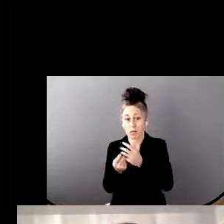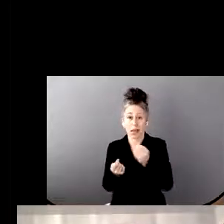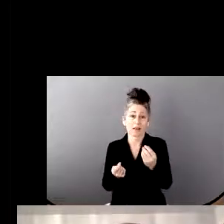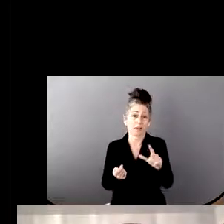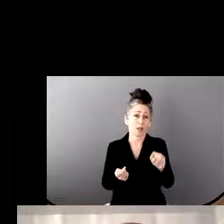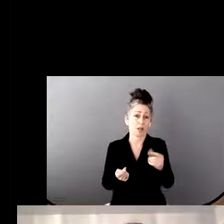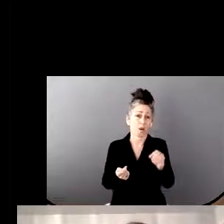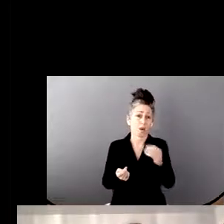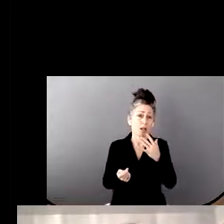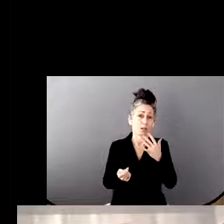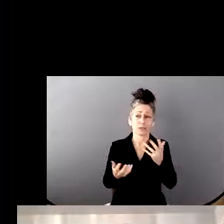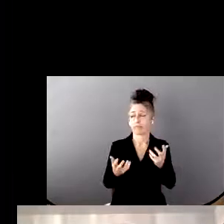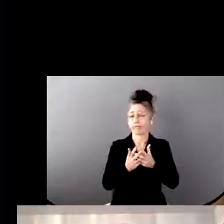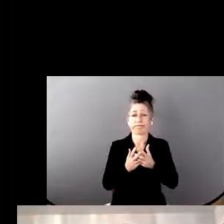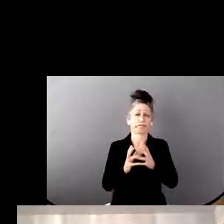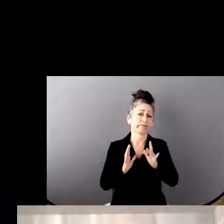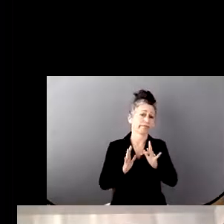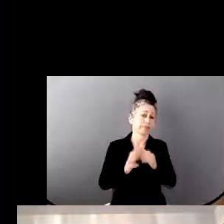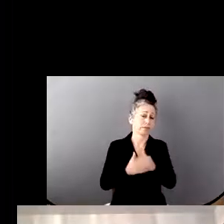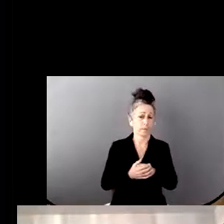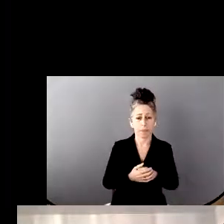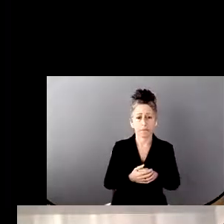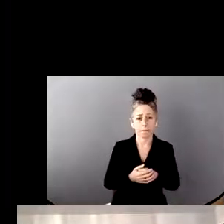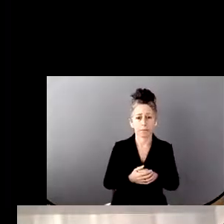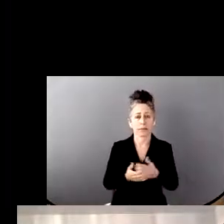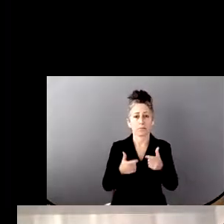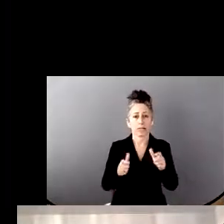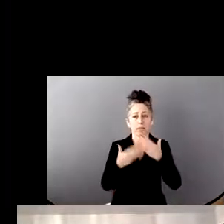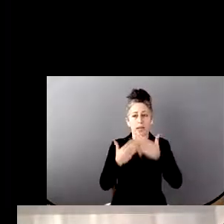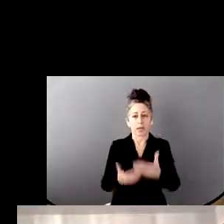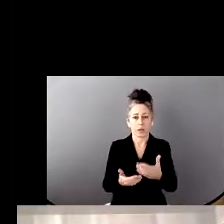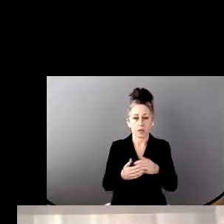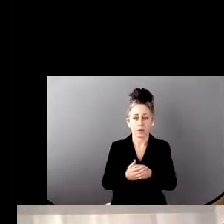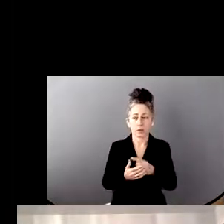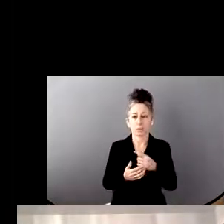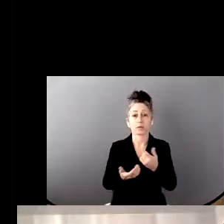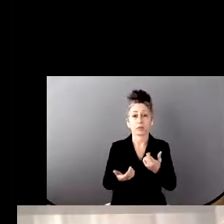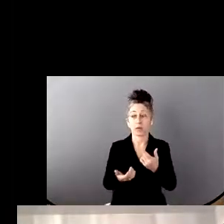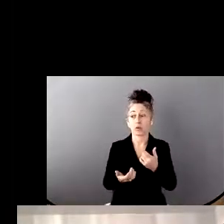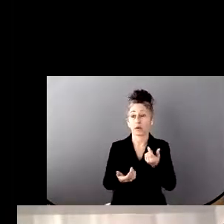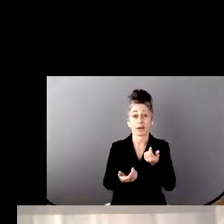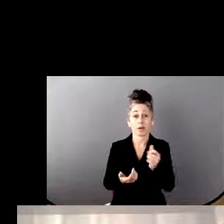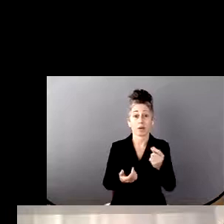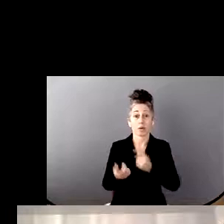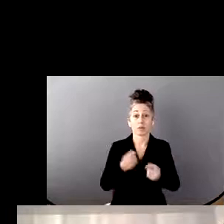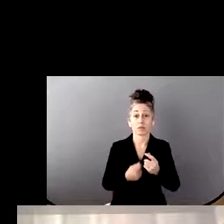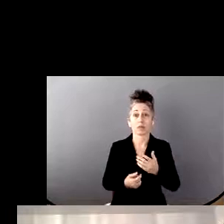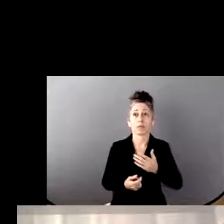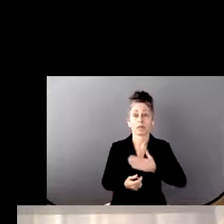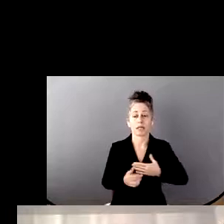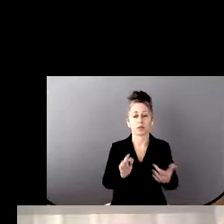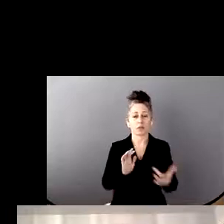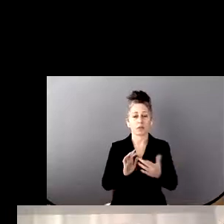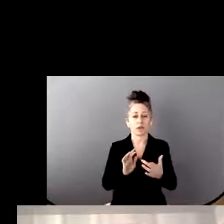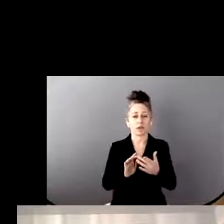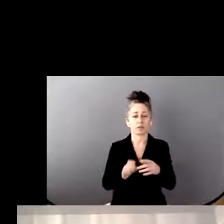so ideal. But a huge thank you to them. And if you have any questions, please don't hesitate to reach out. Kim Phillips, who you heard